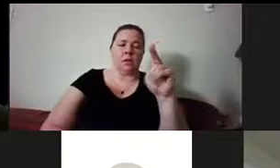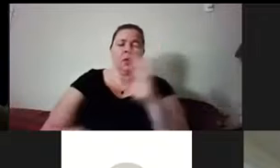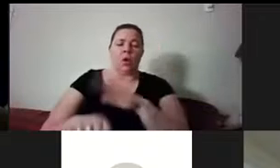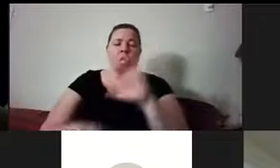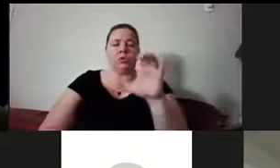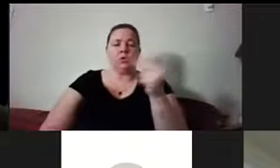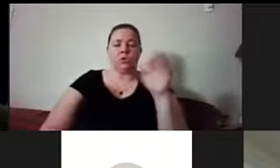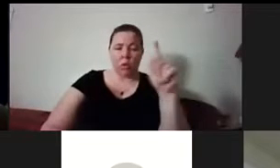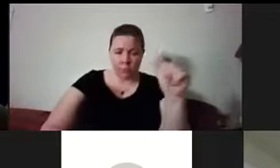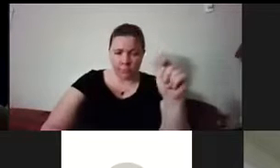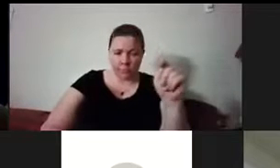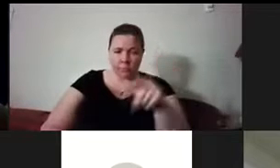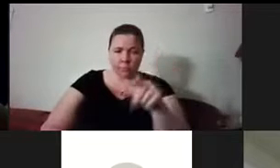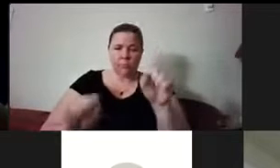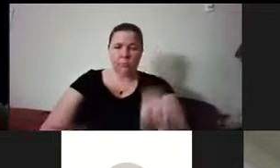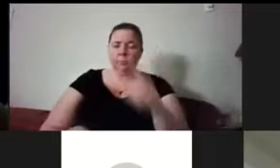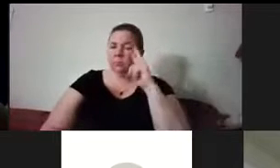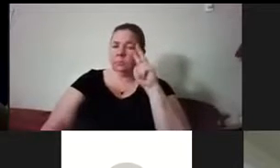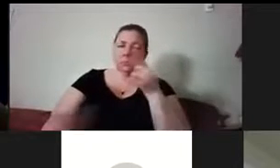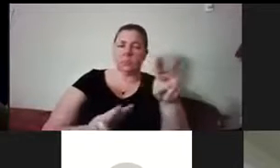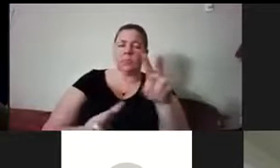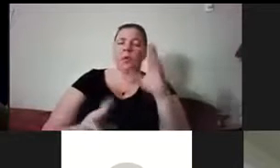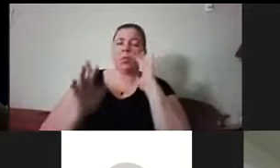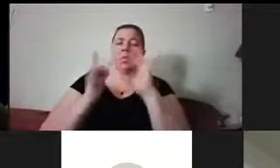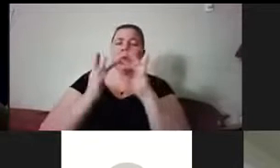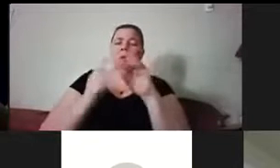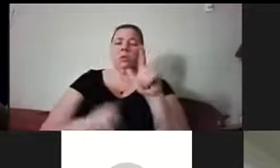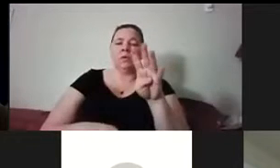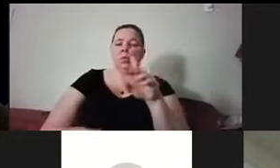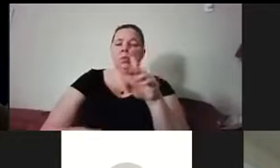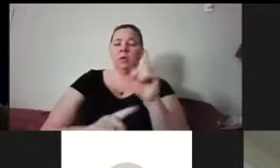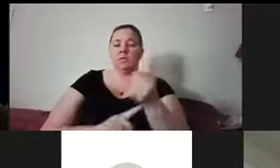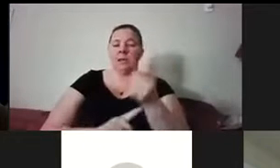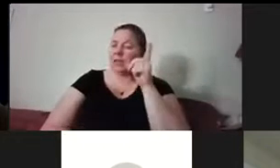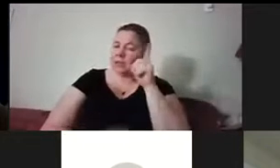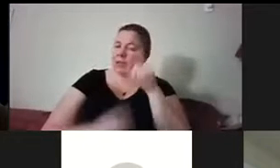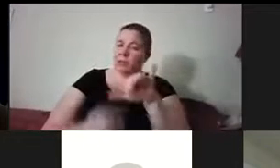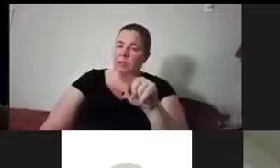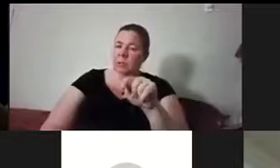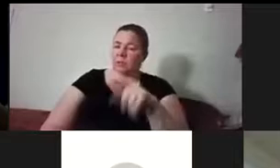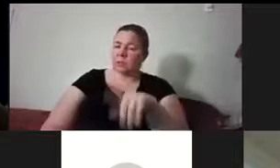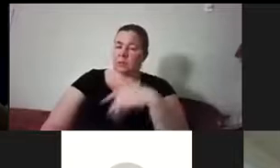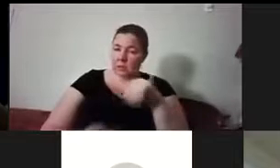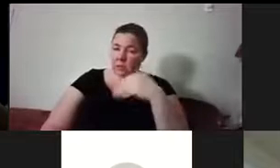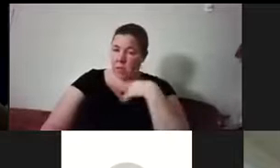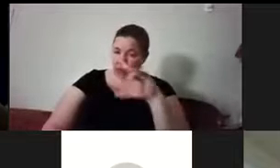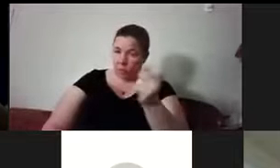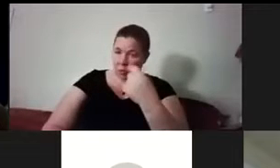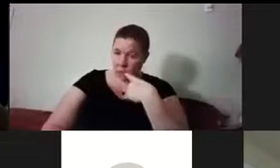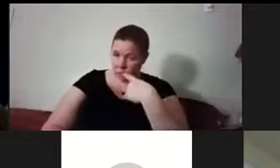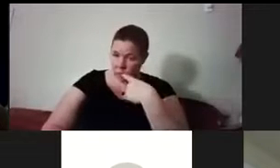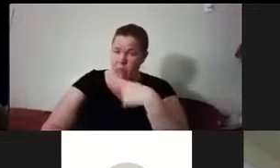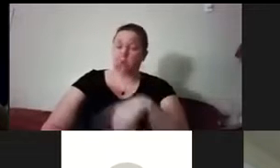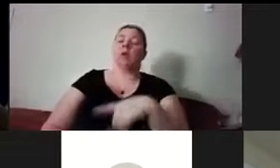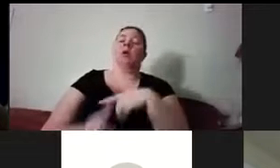chat so you can look at it. That webinar is coming up in about 24 minutes. Listen to it, okay? If you still have questions